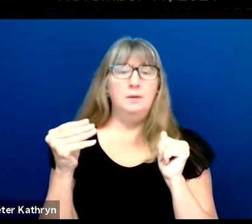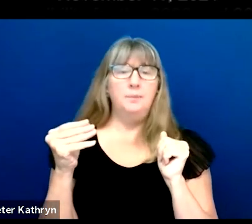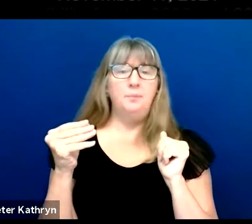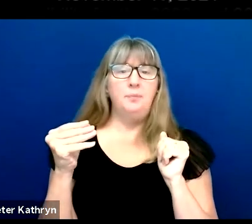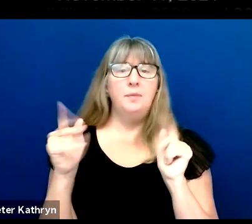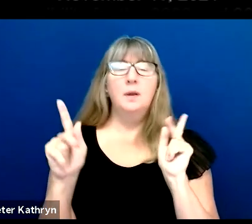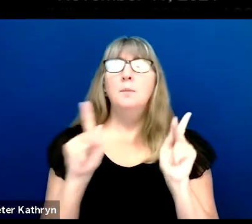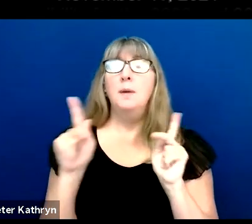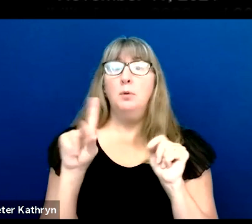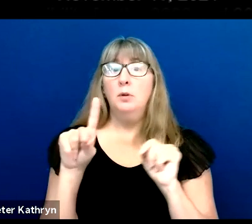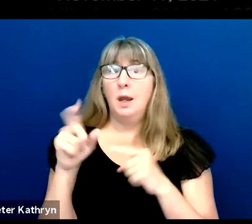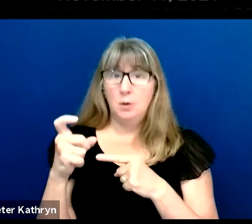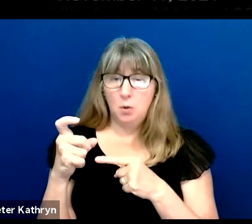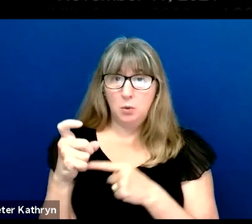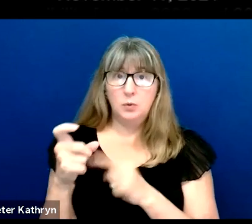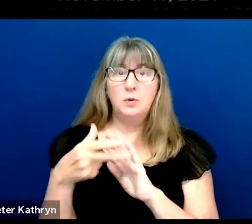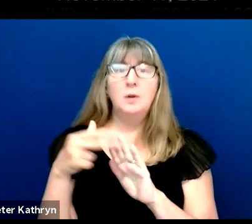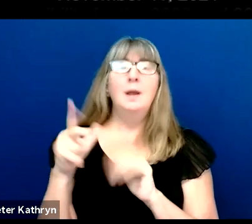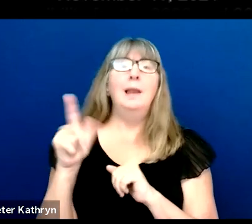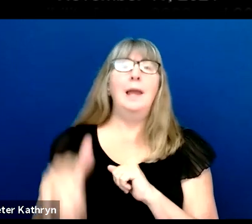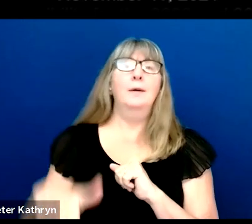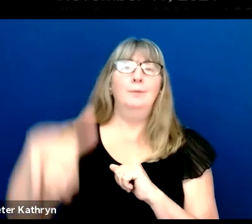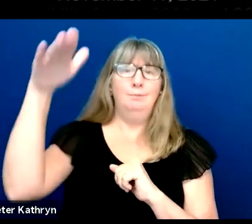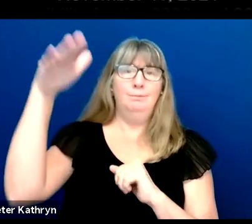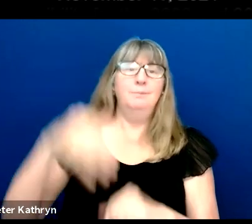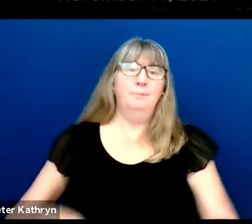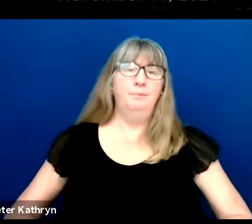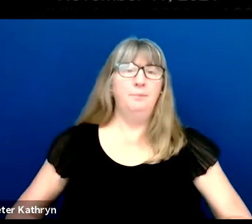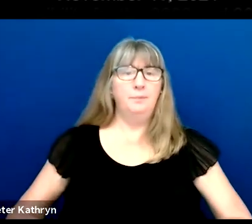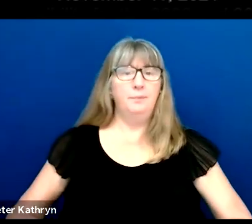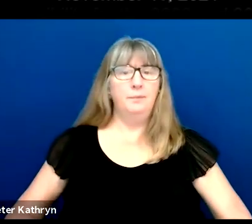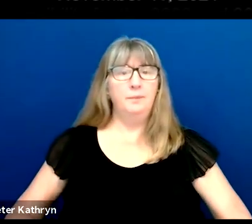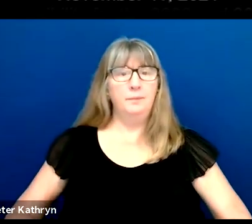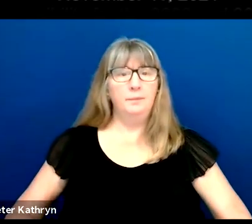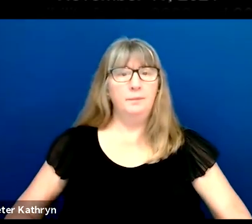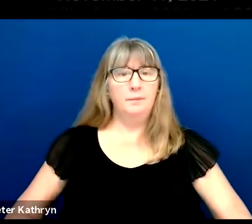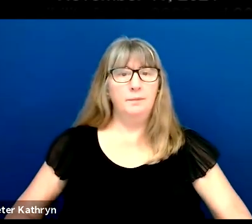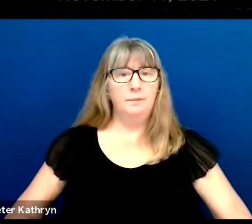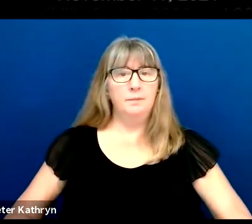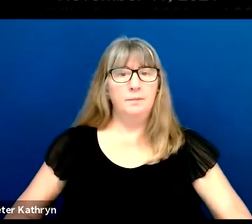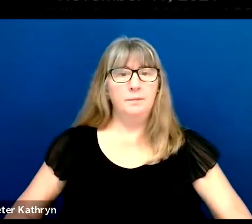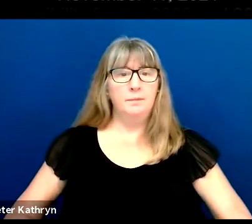who are diagnosed, most are diagnosed later in life. And as well as the